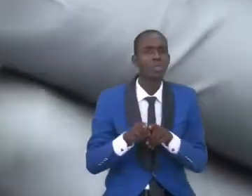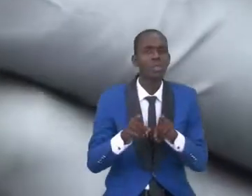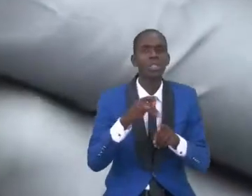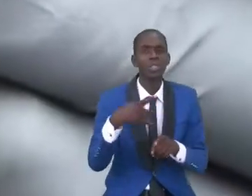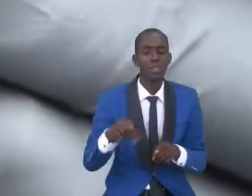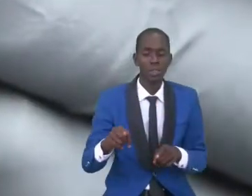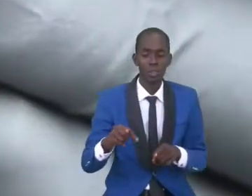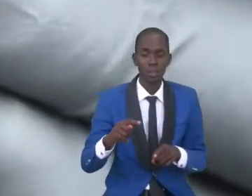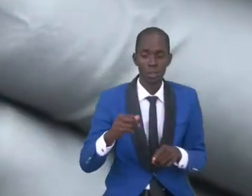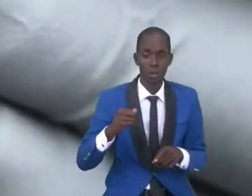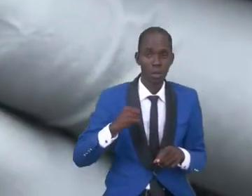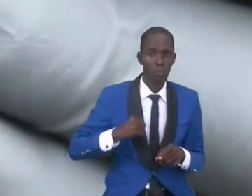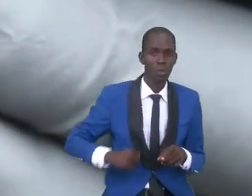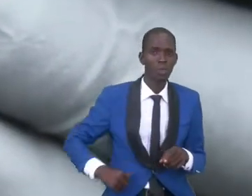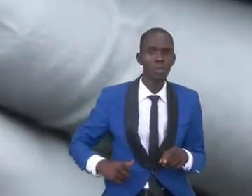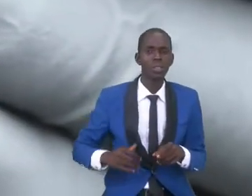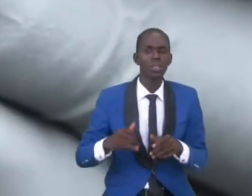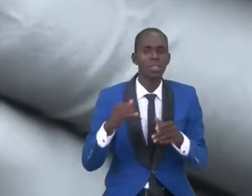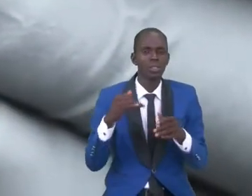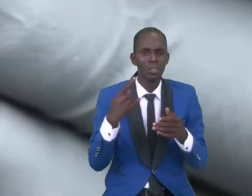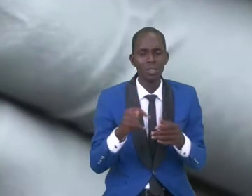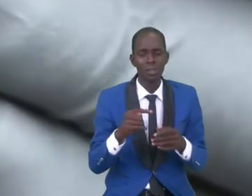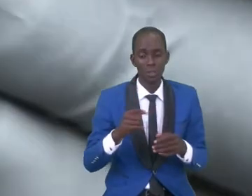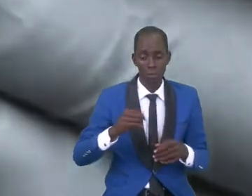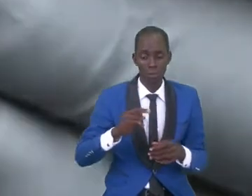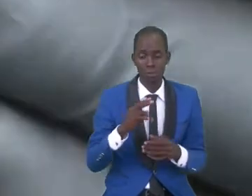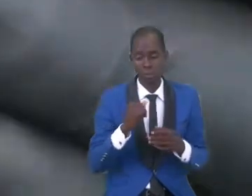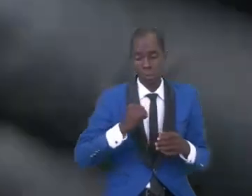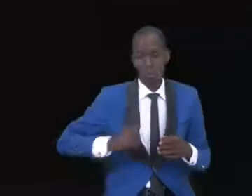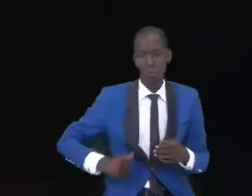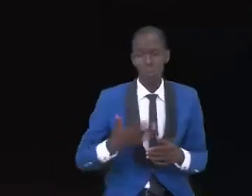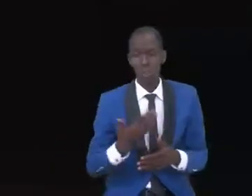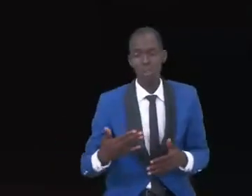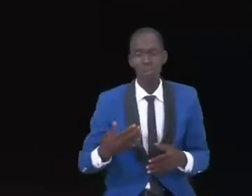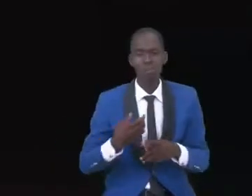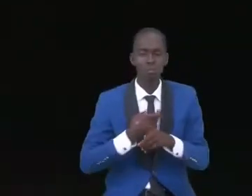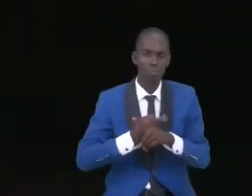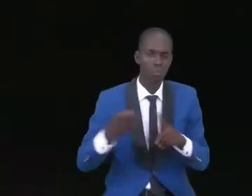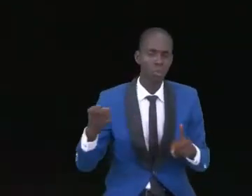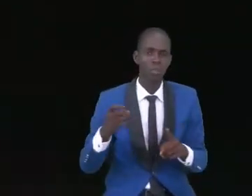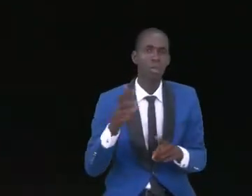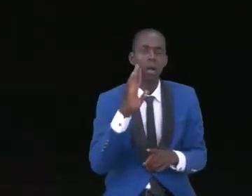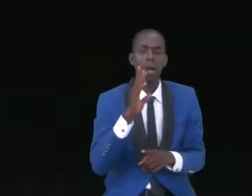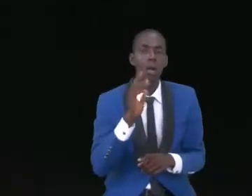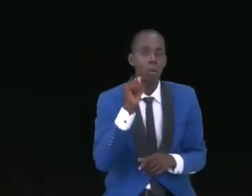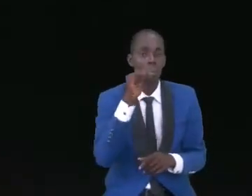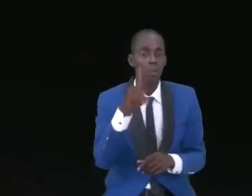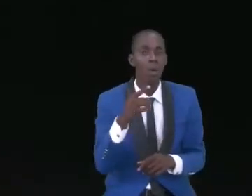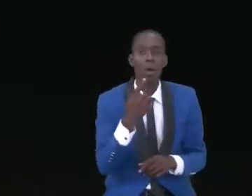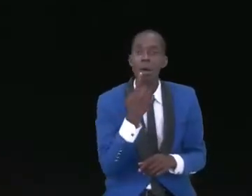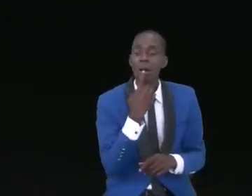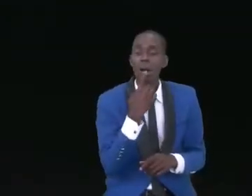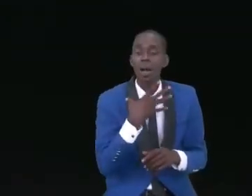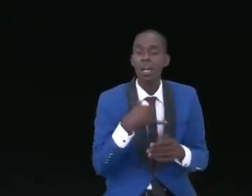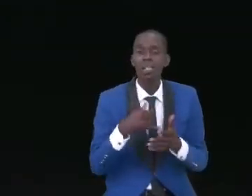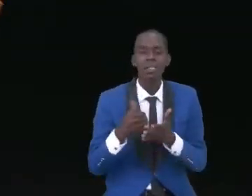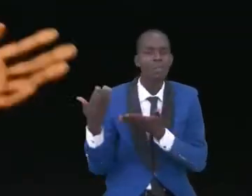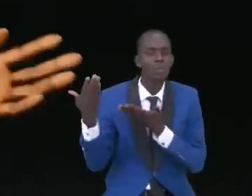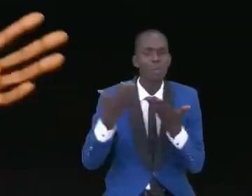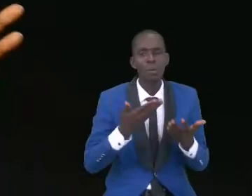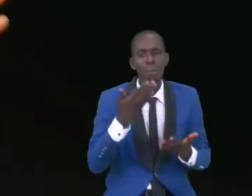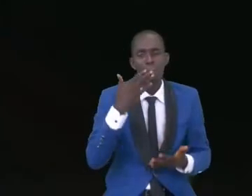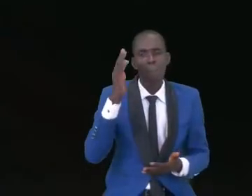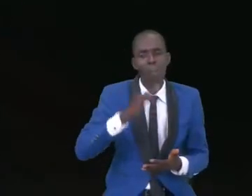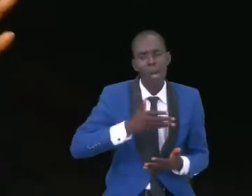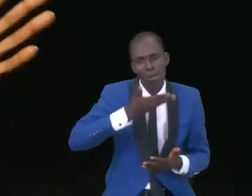gave me some wound in the mouth. Then, since then, I've been having odor from my mouth, scooper coming from my mouth